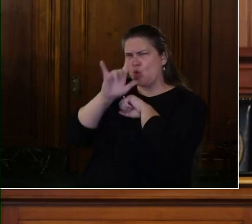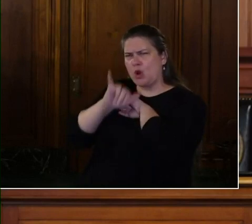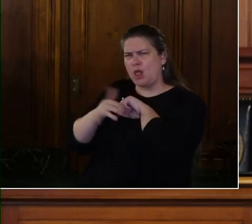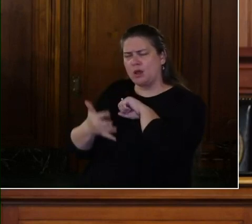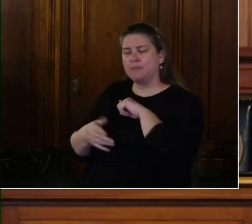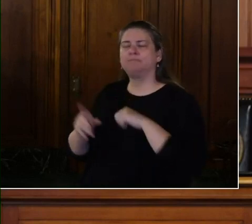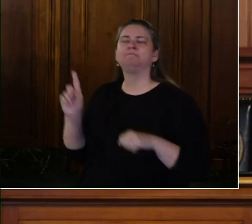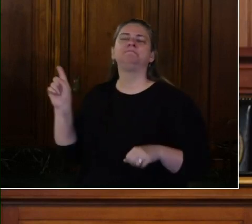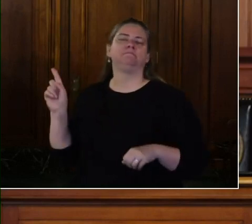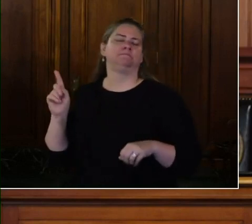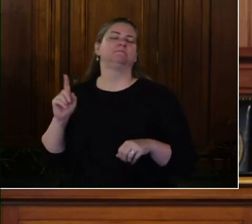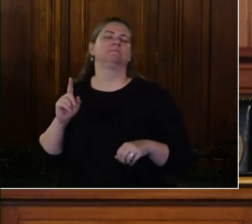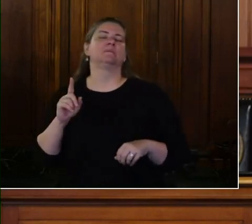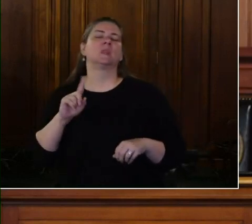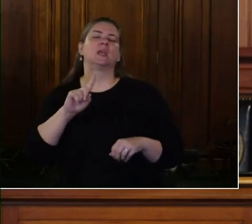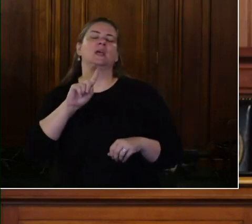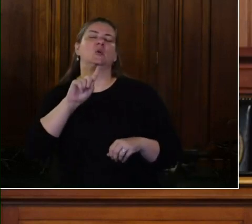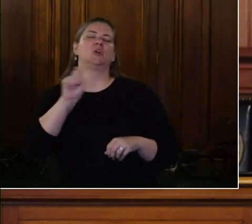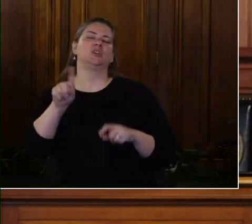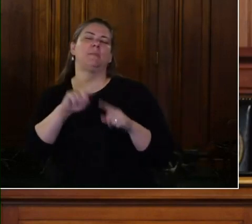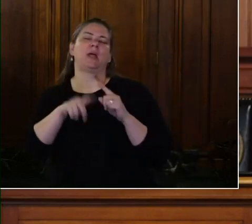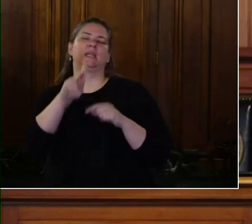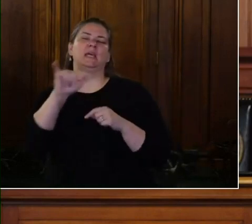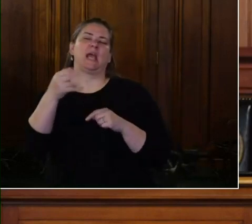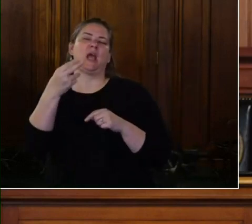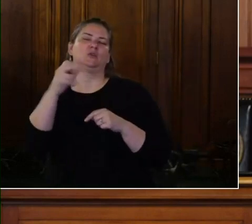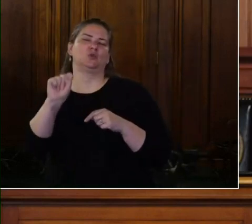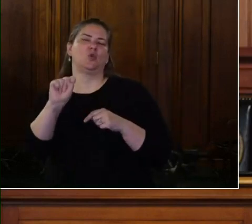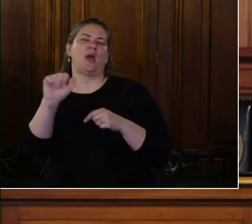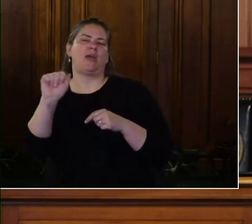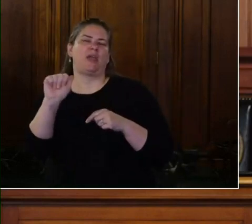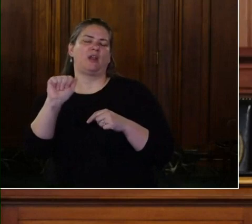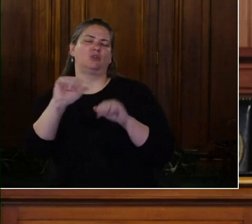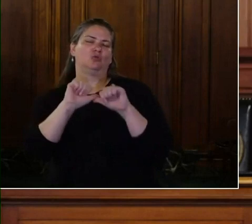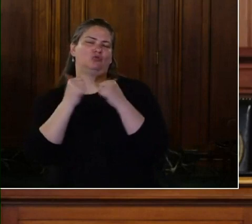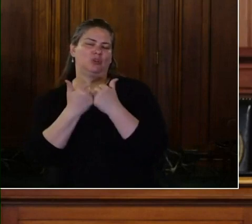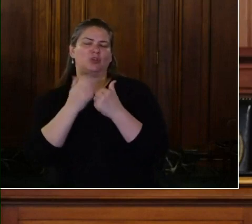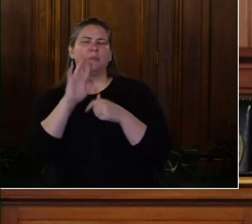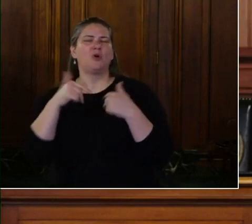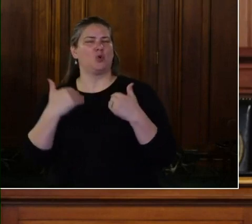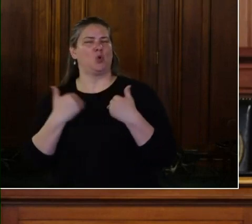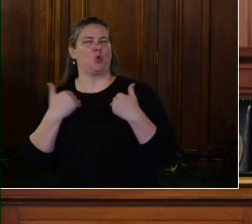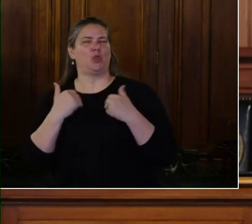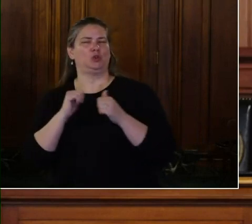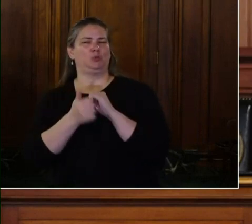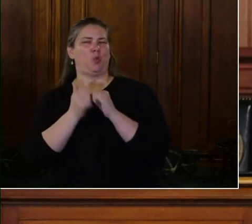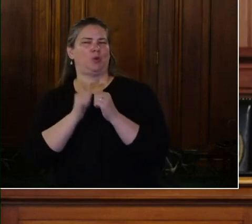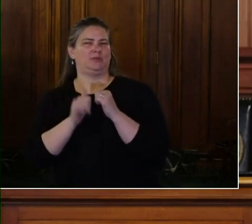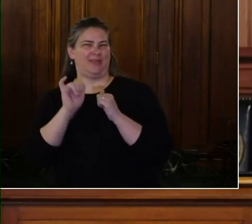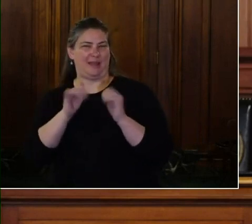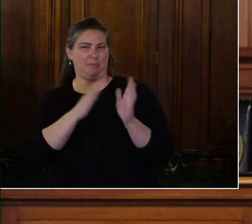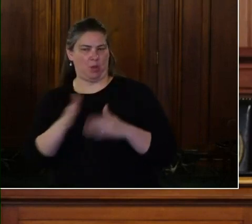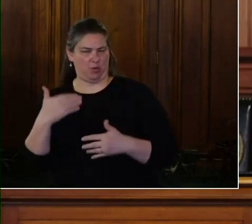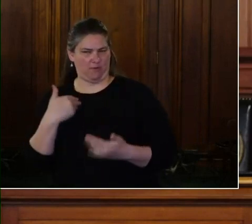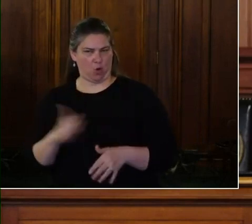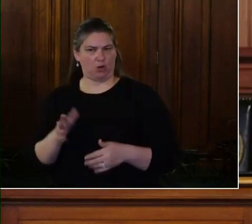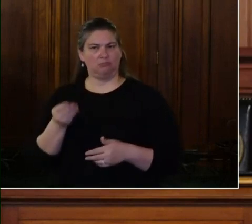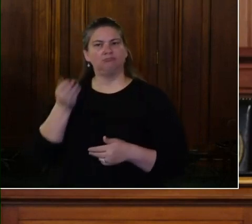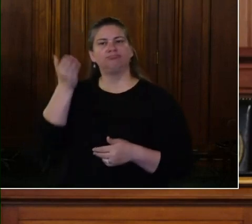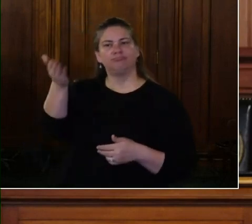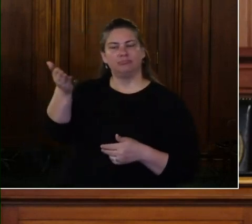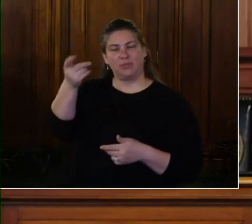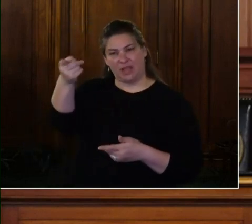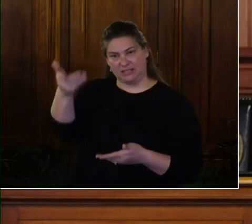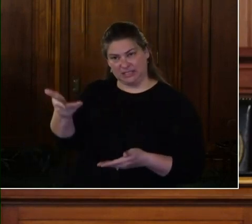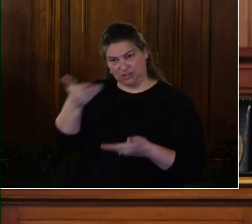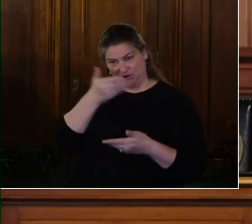All right, the question's on the Kentucky High School Athletic Association, which commented on our youth sports plan. We provided it to them. They made some